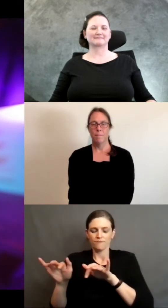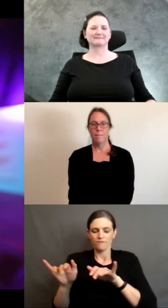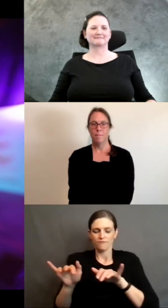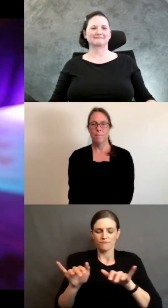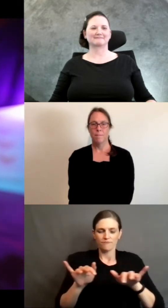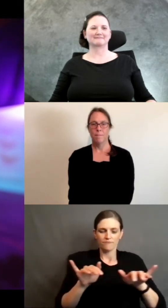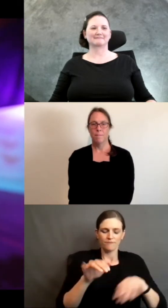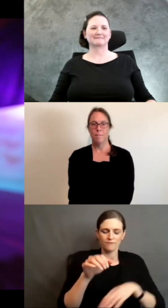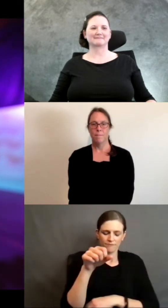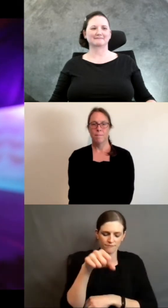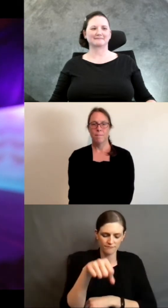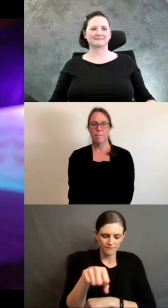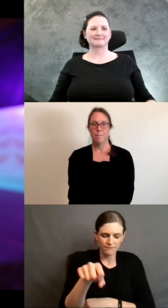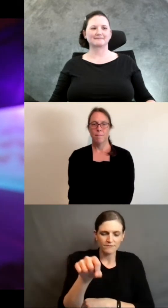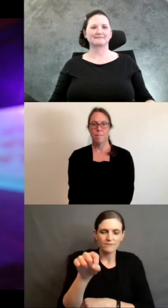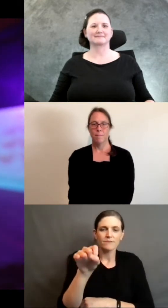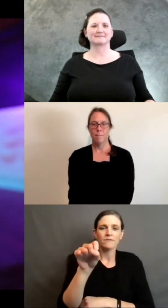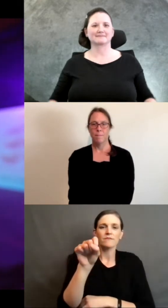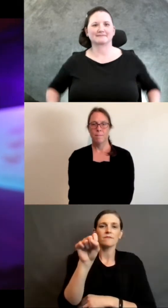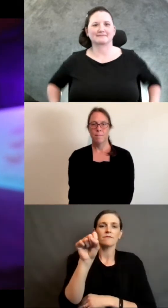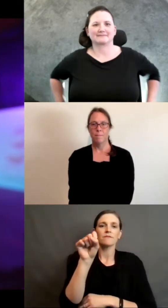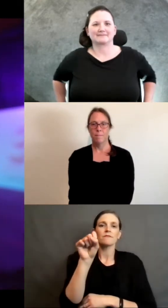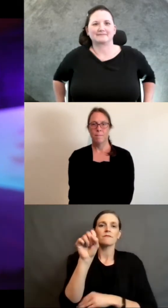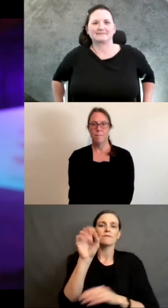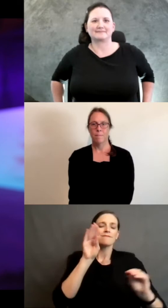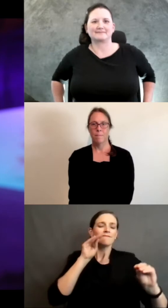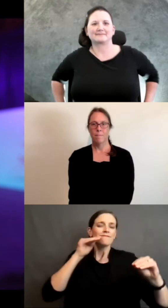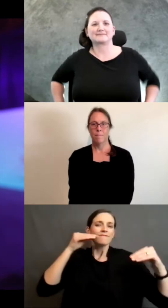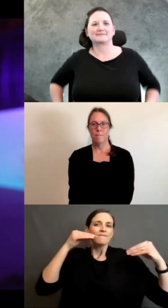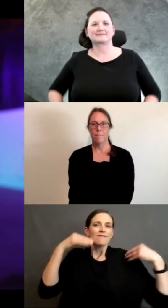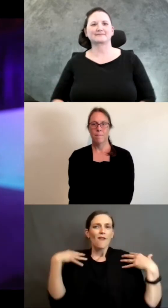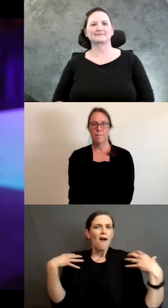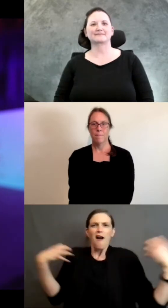She raises her head. She is beaming with confidence.